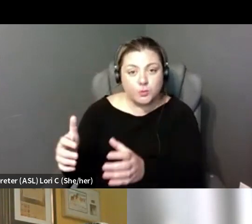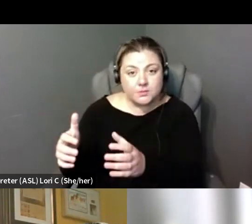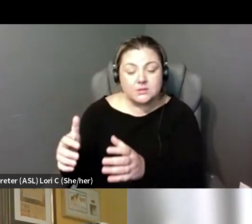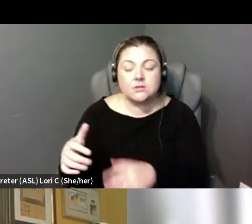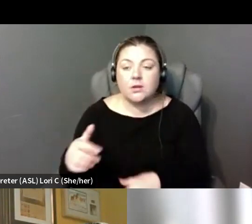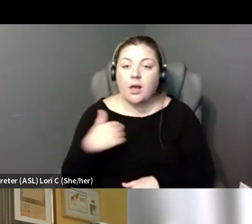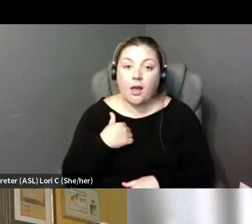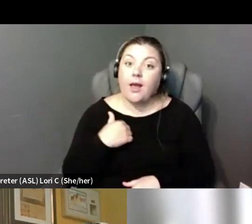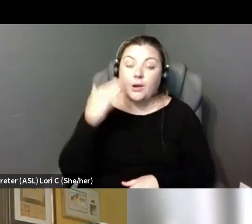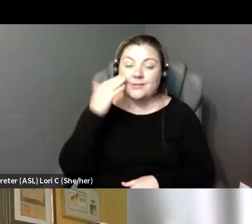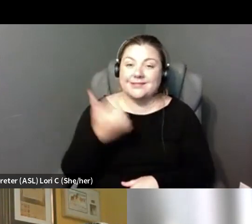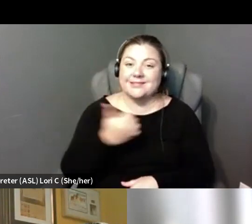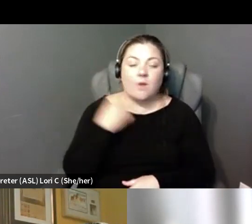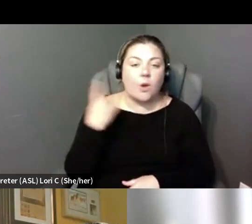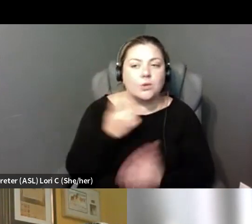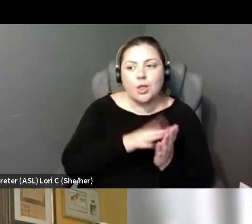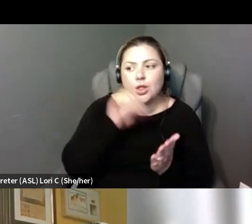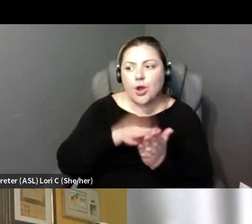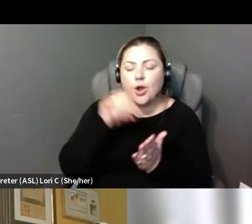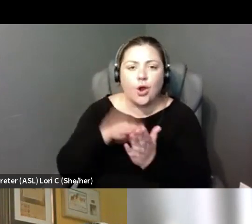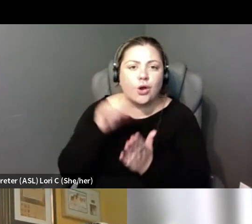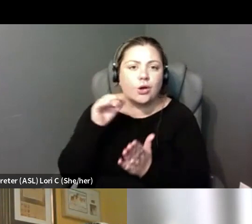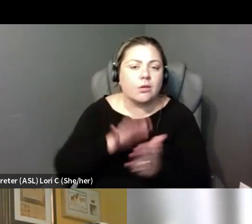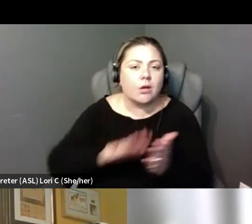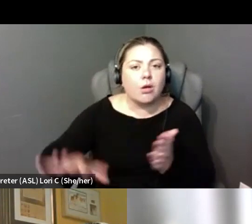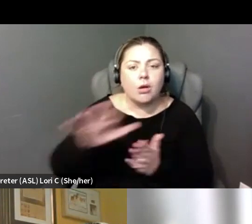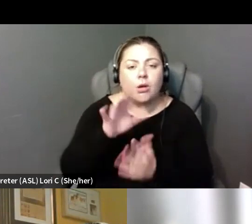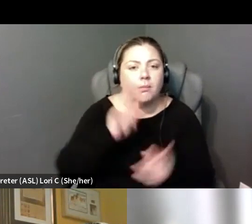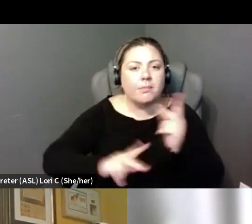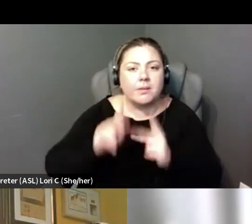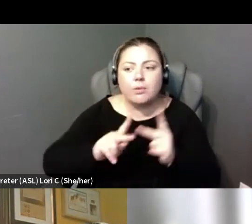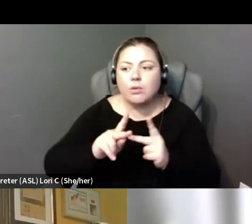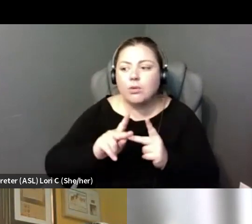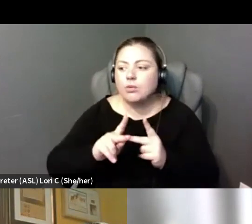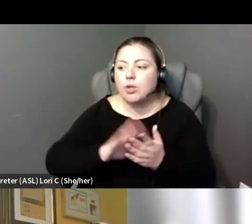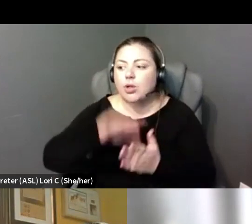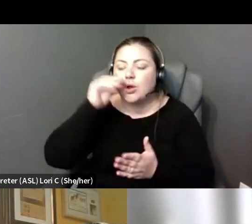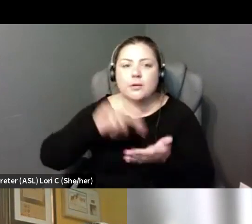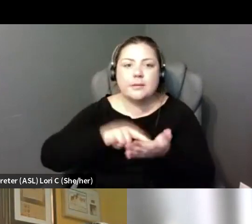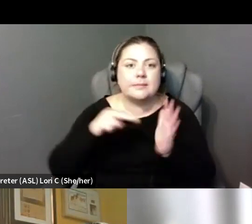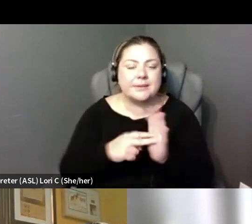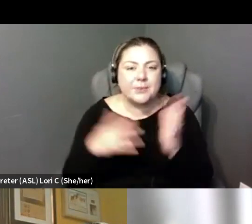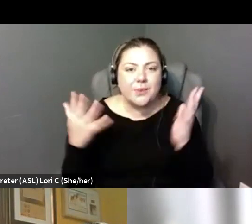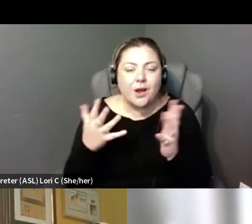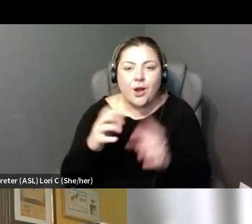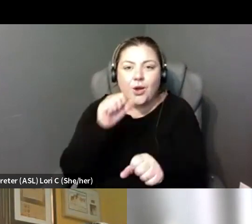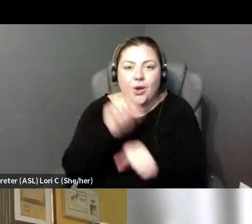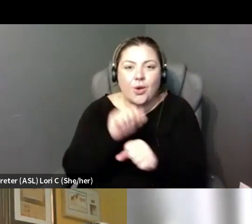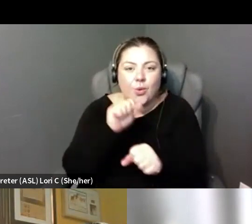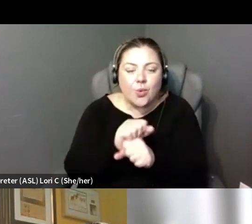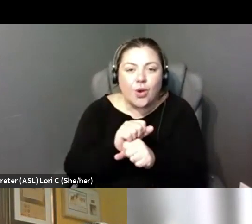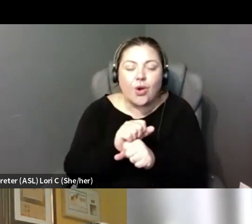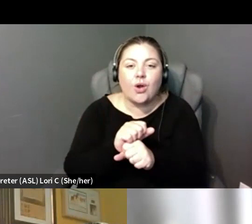learning from everyone in our network about what it means to be working for generations to